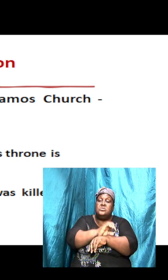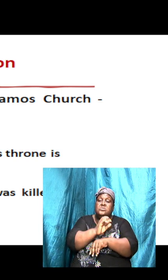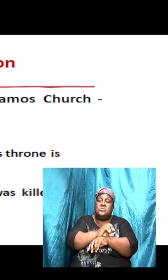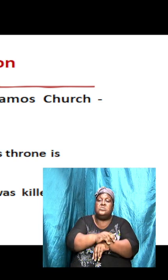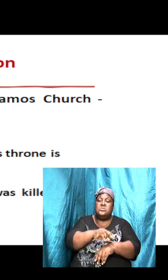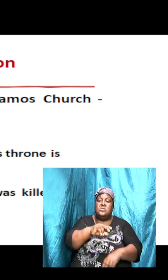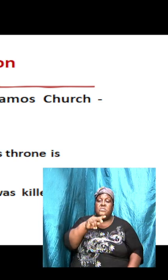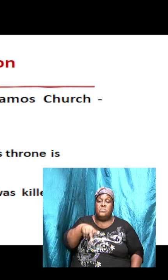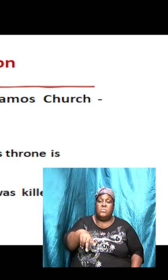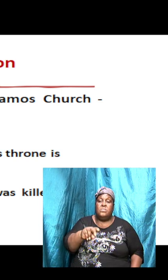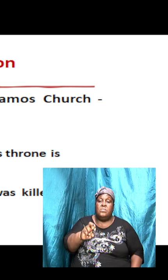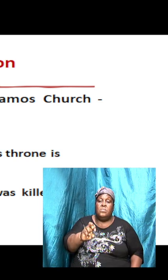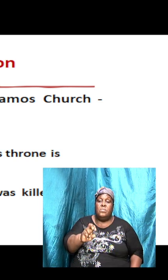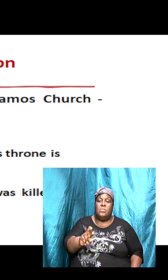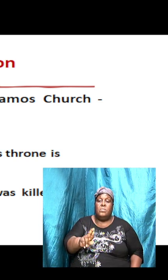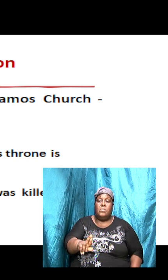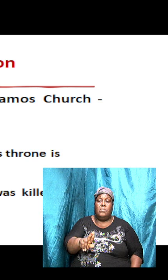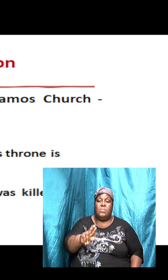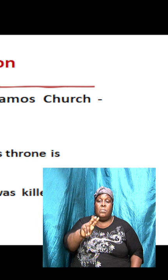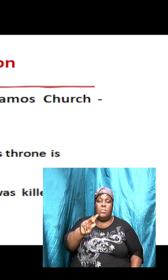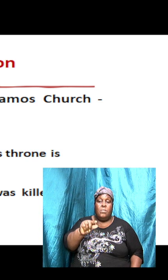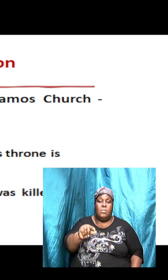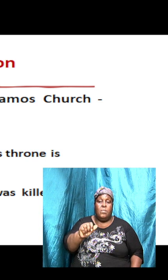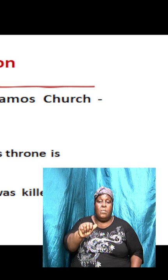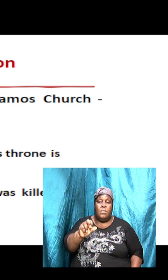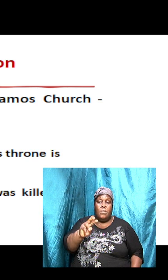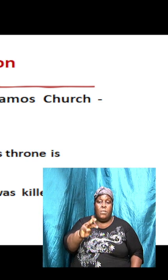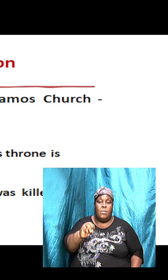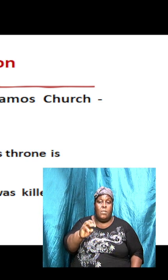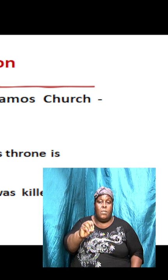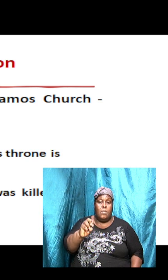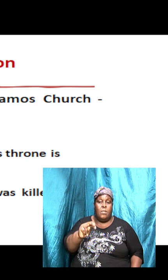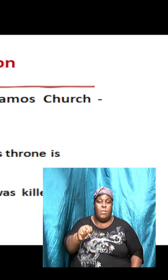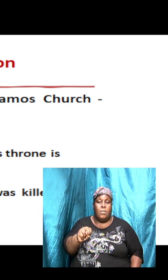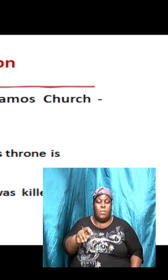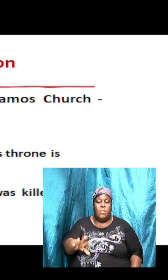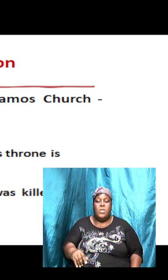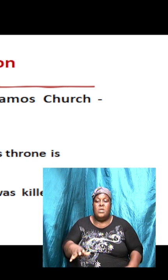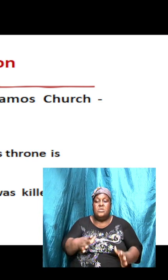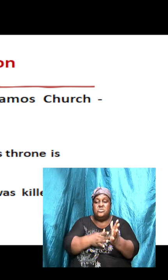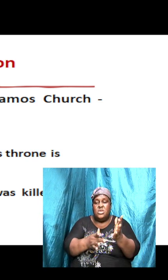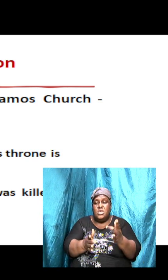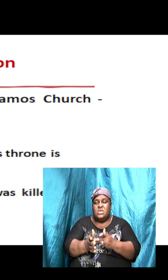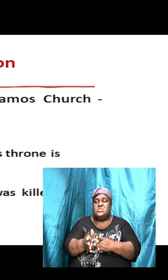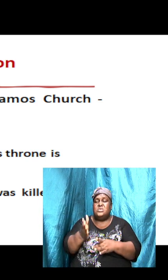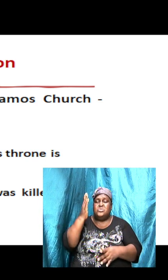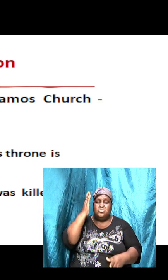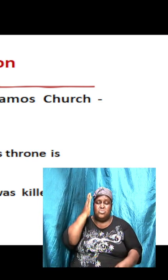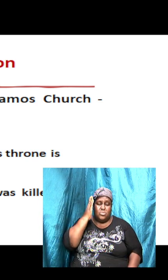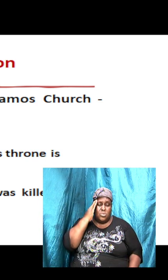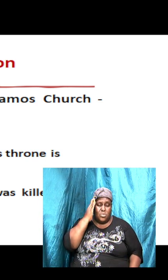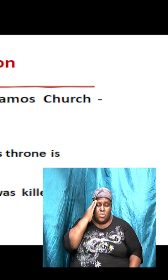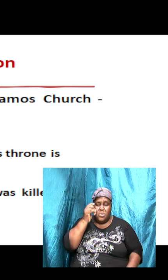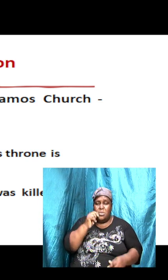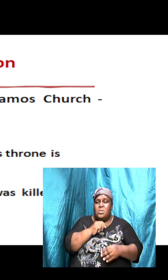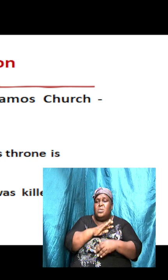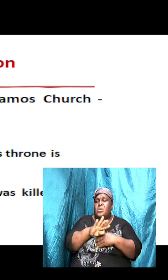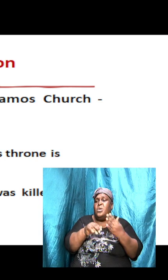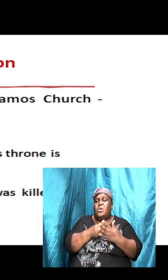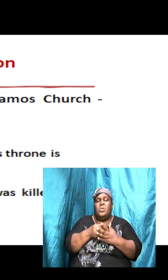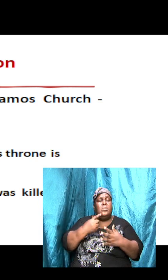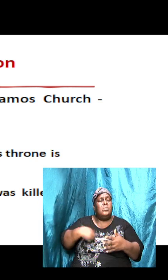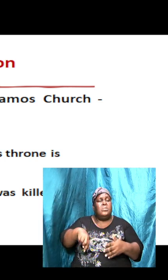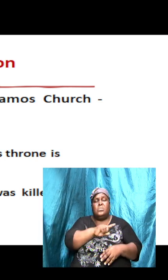sisters, I might use the opportunity now to make the point that Jesus knows all that we are